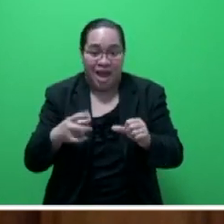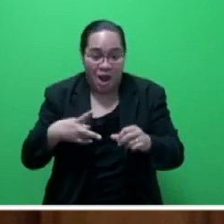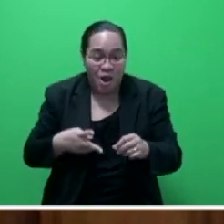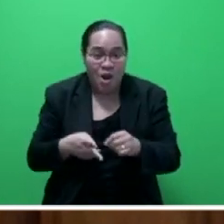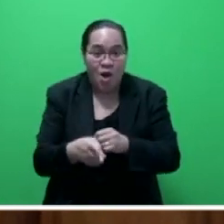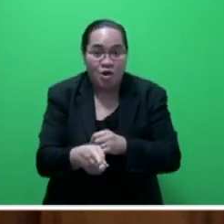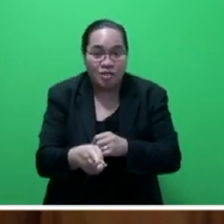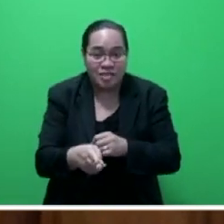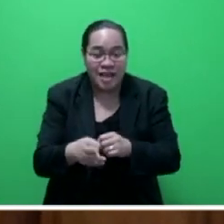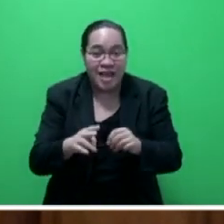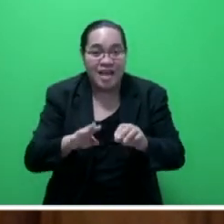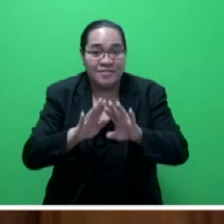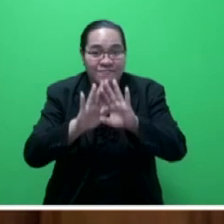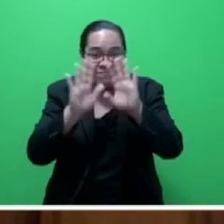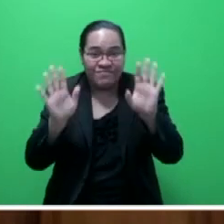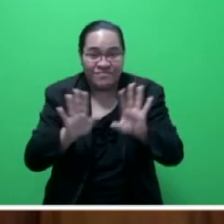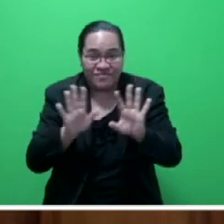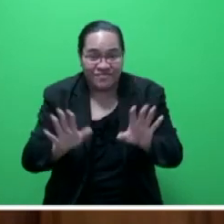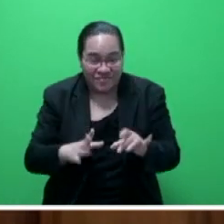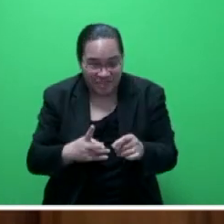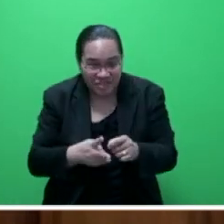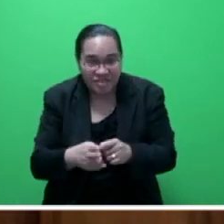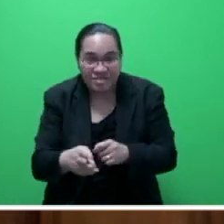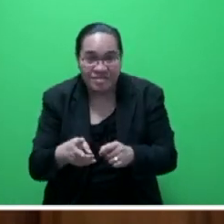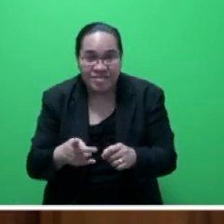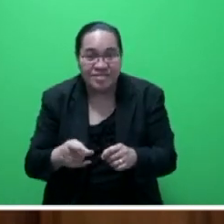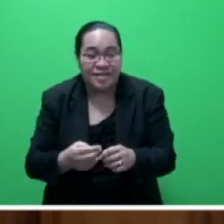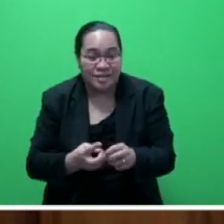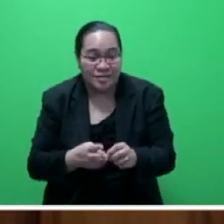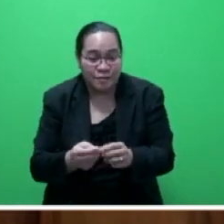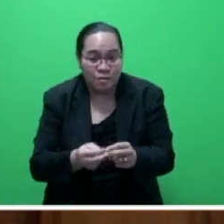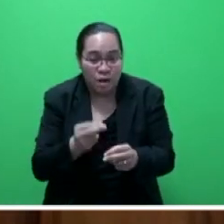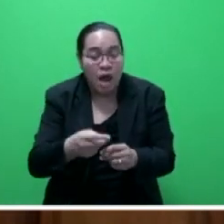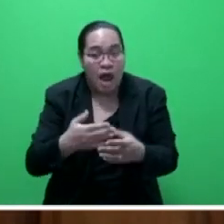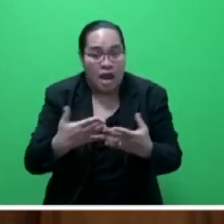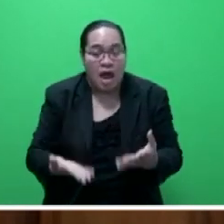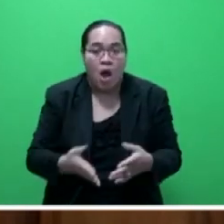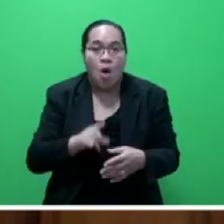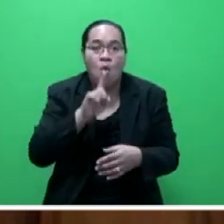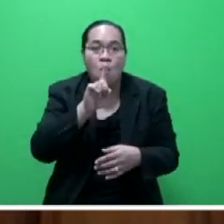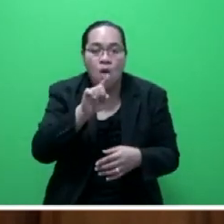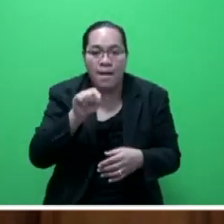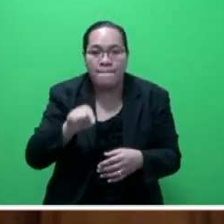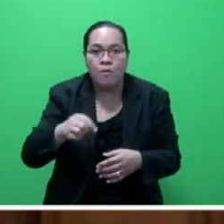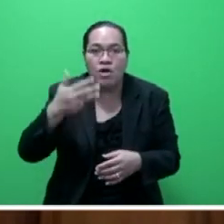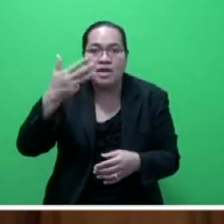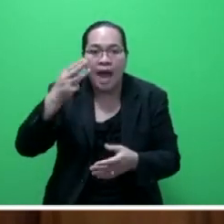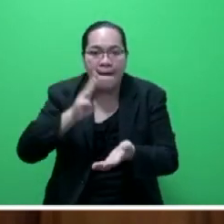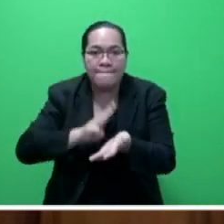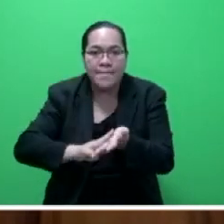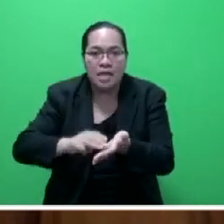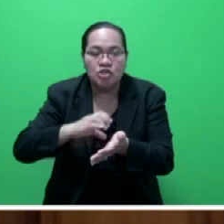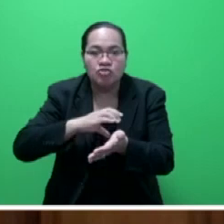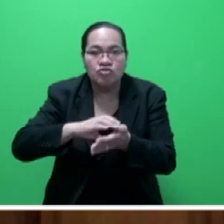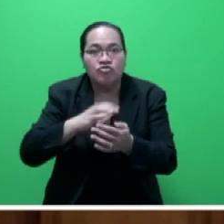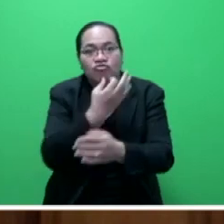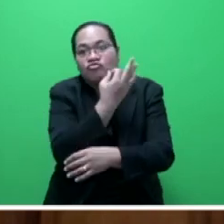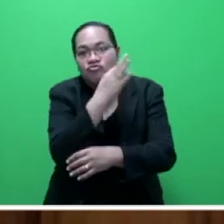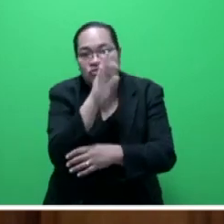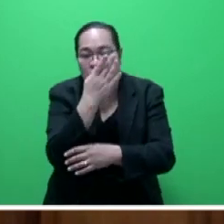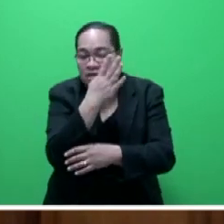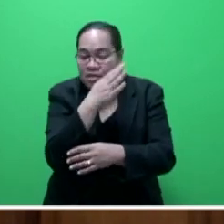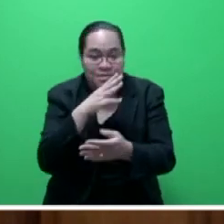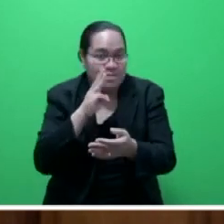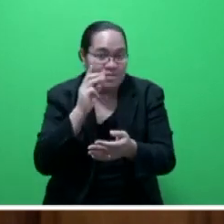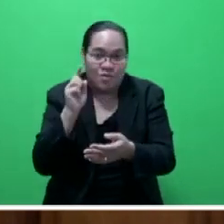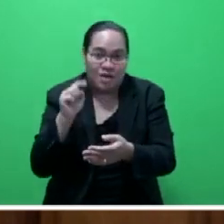tree planting revolution, we have planted over 1.9 million trees and mangroves. These trees